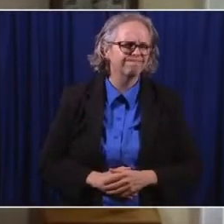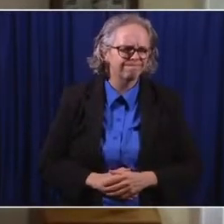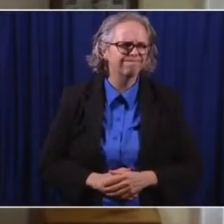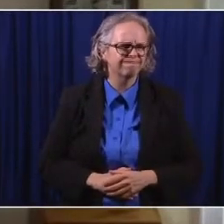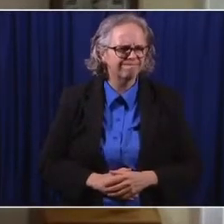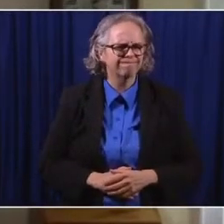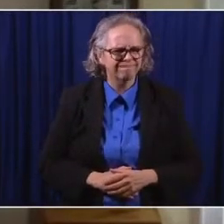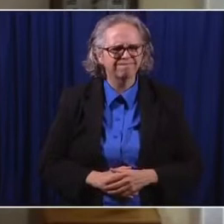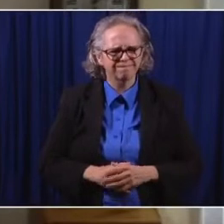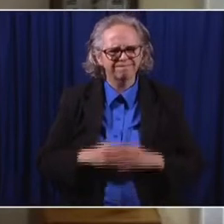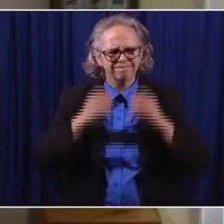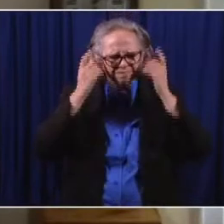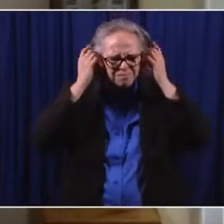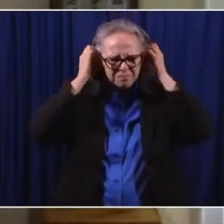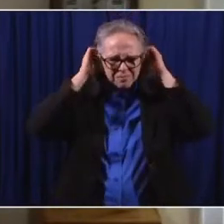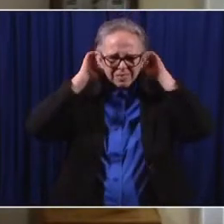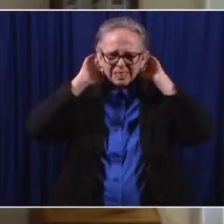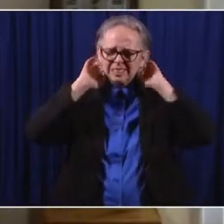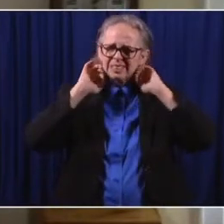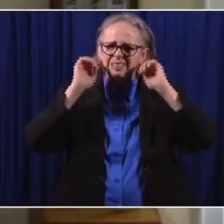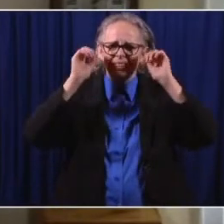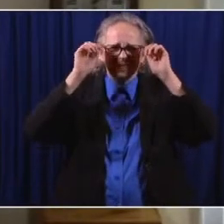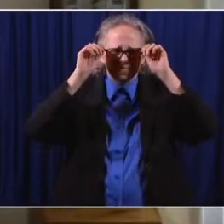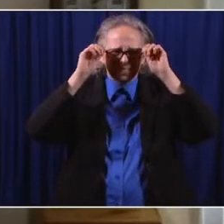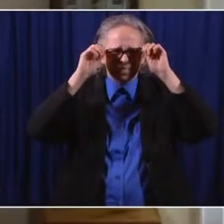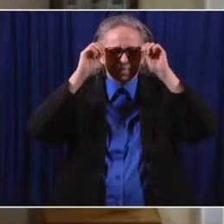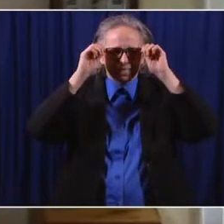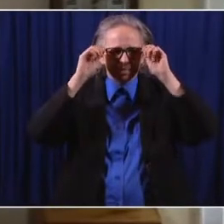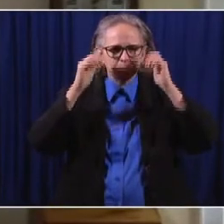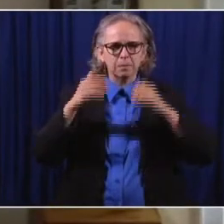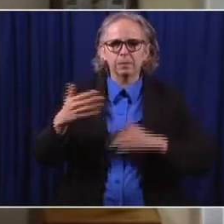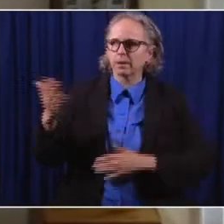So Eric, let's go to the map now.